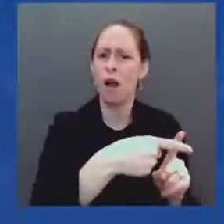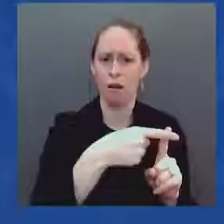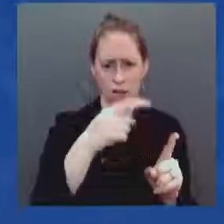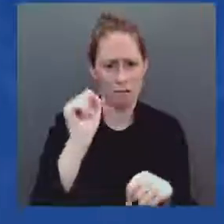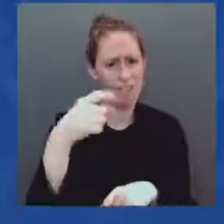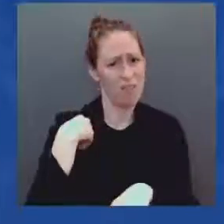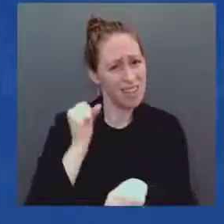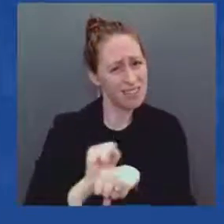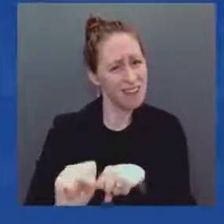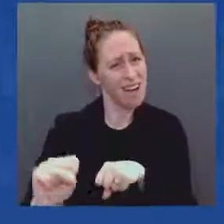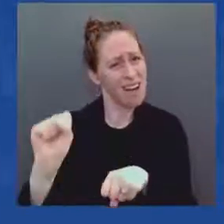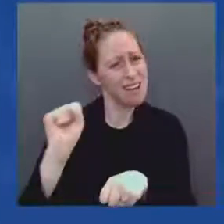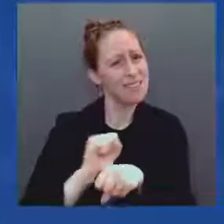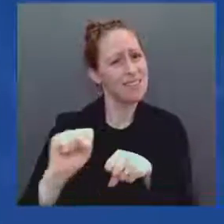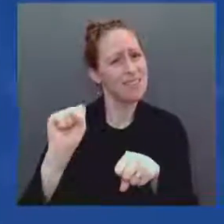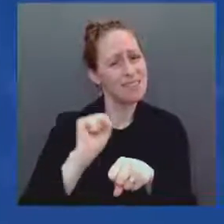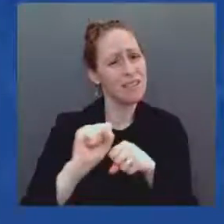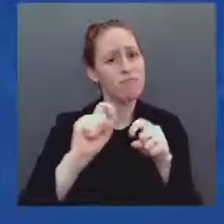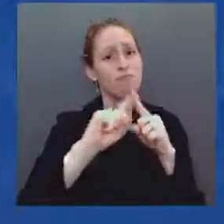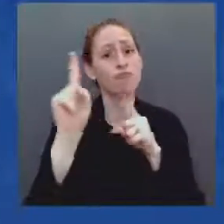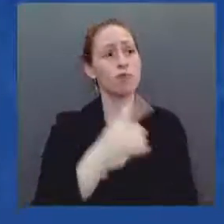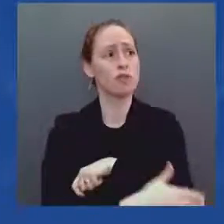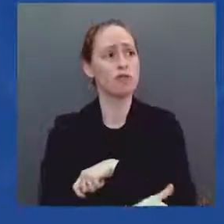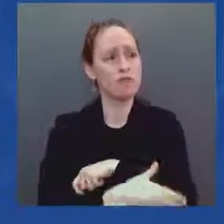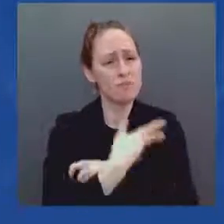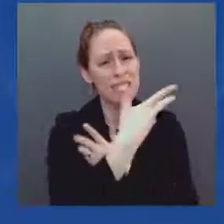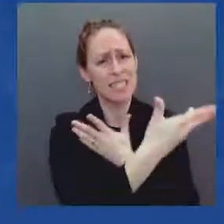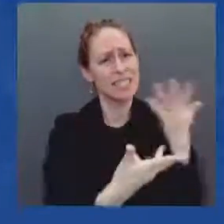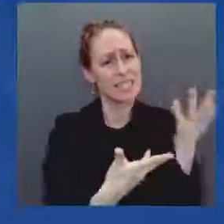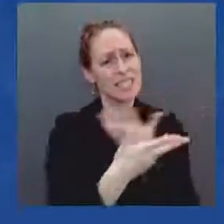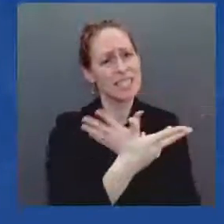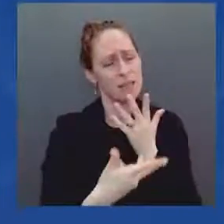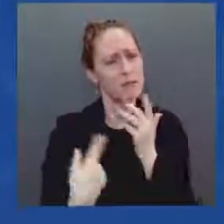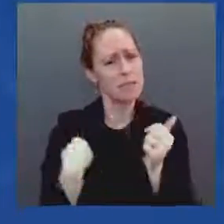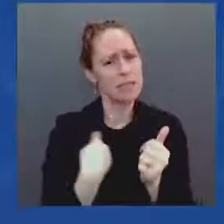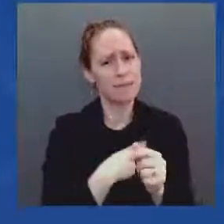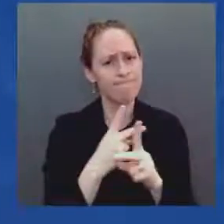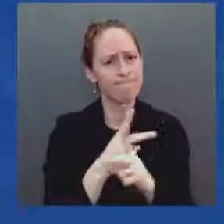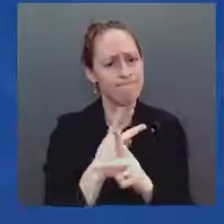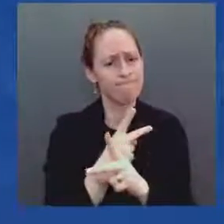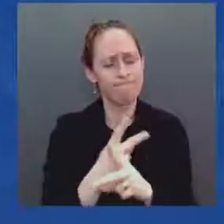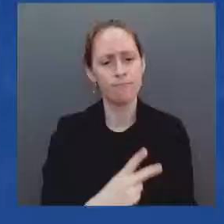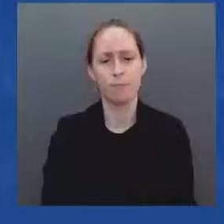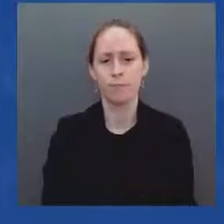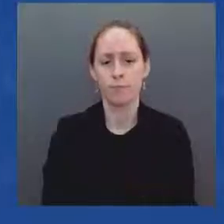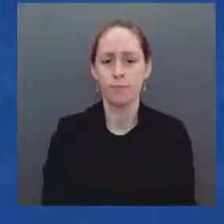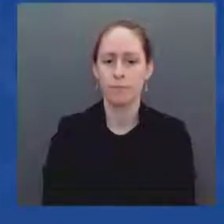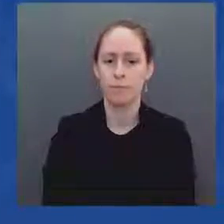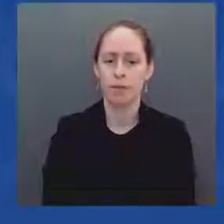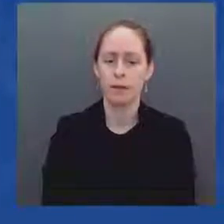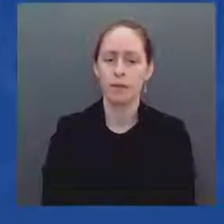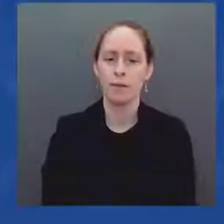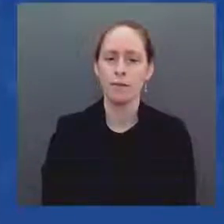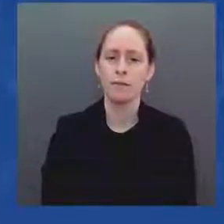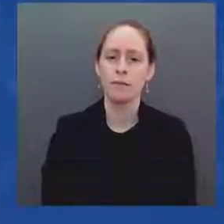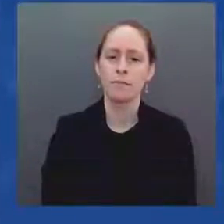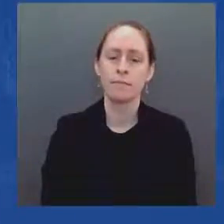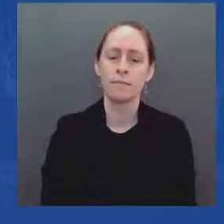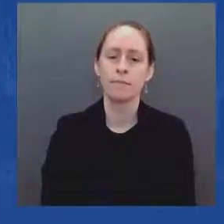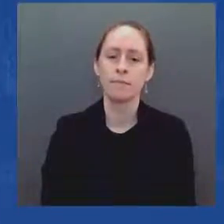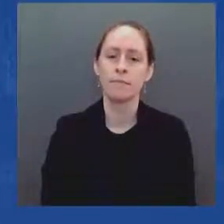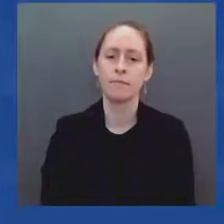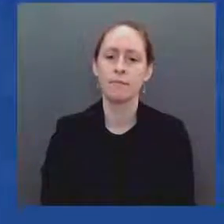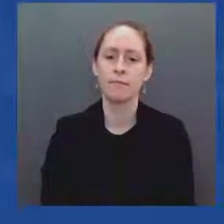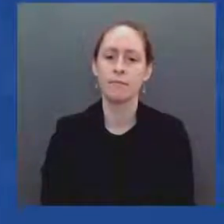to do. There's a lot. I think one of the fundamental things we got to do, in addition to some of the changes we'll make, we don't get into today, but is